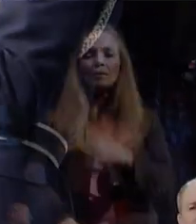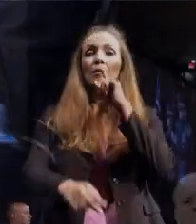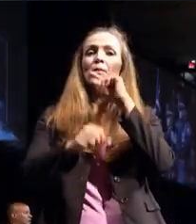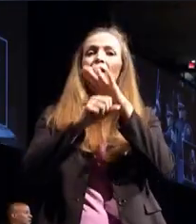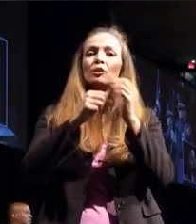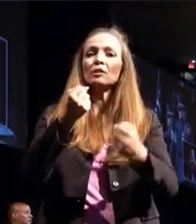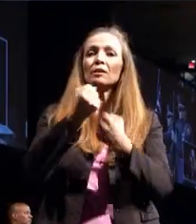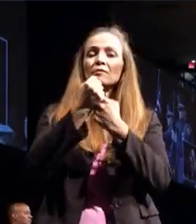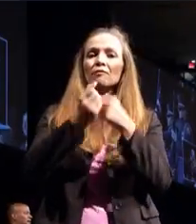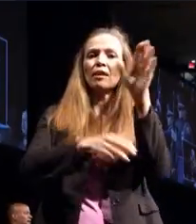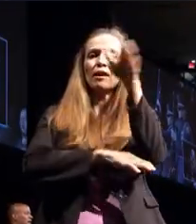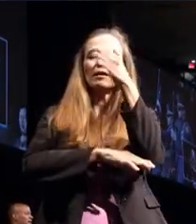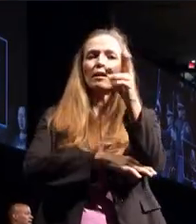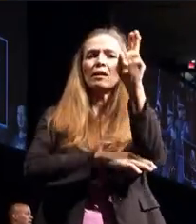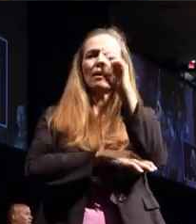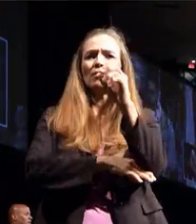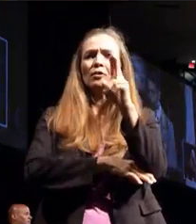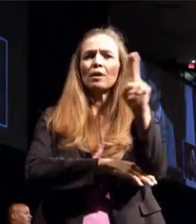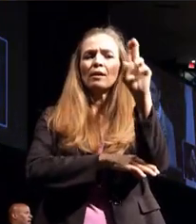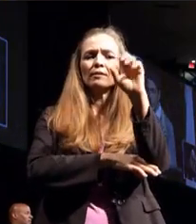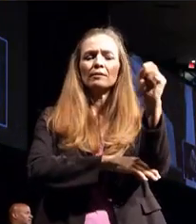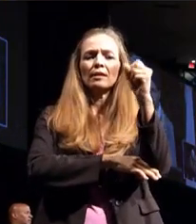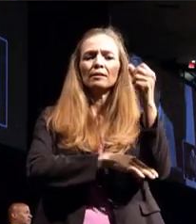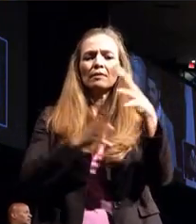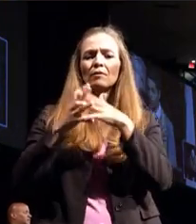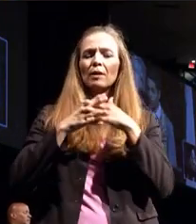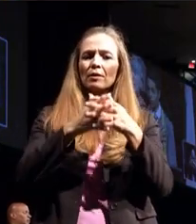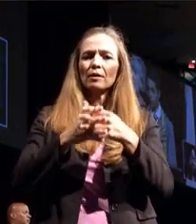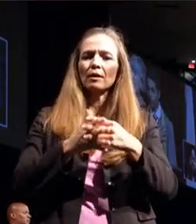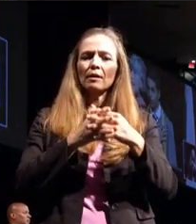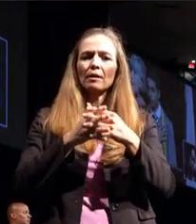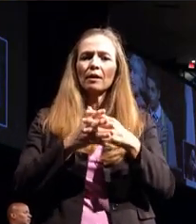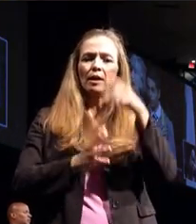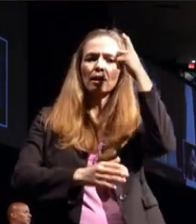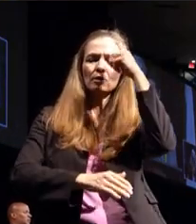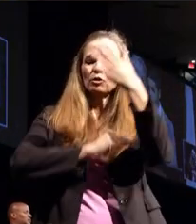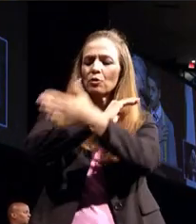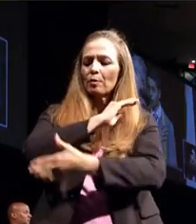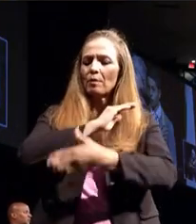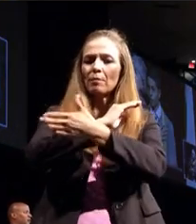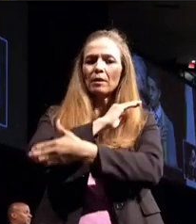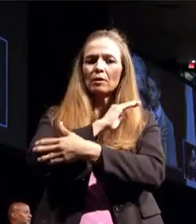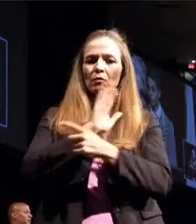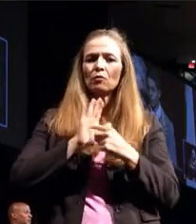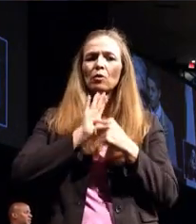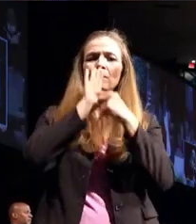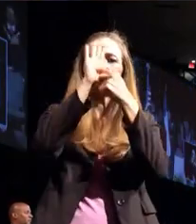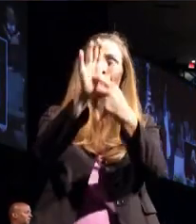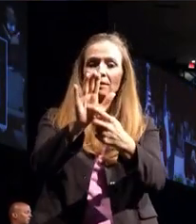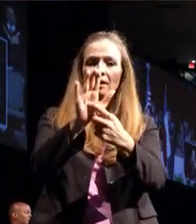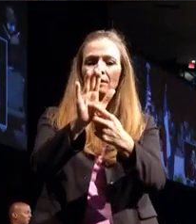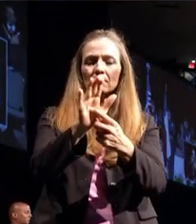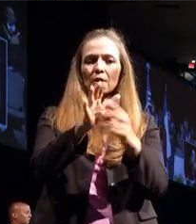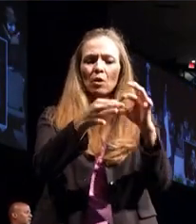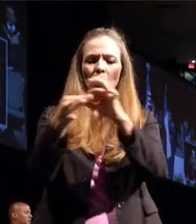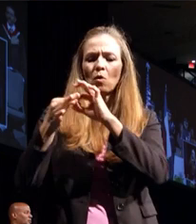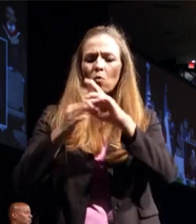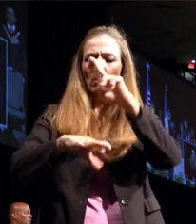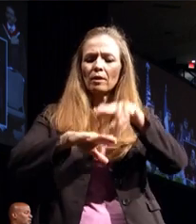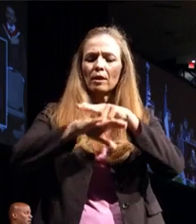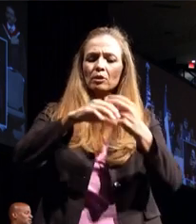I pledge allegiance to the flag of the United States of America and to the republic for which it